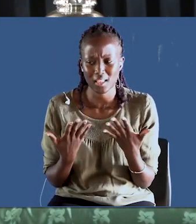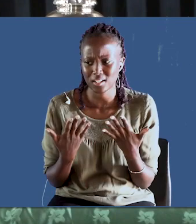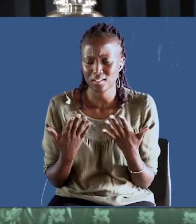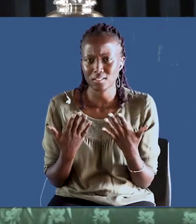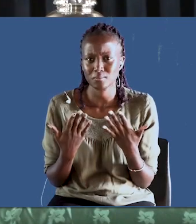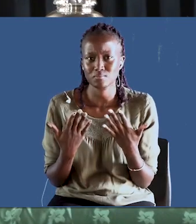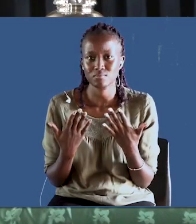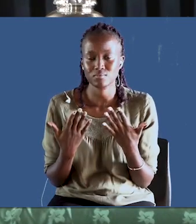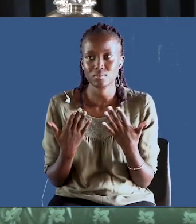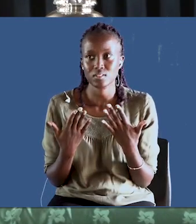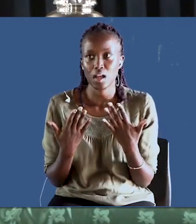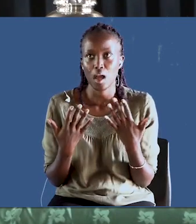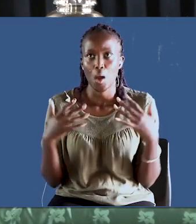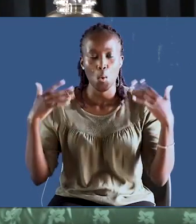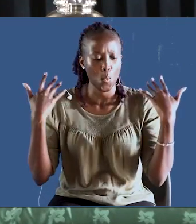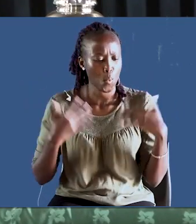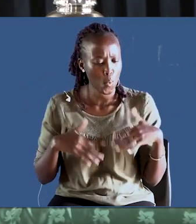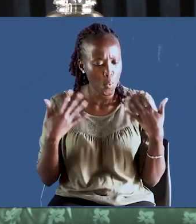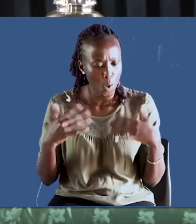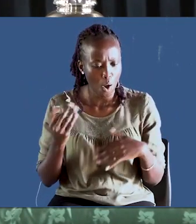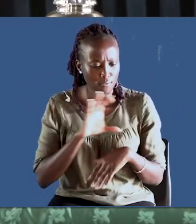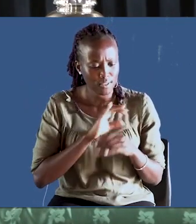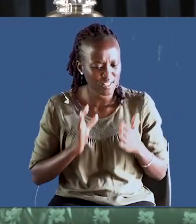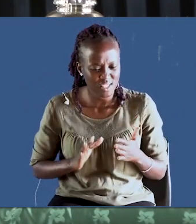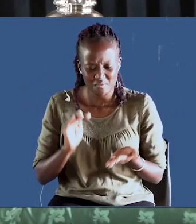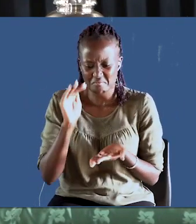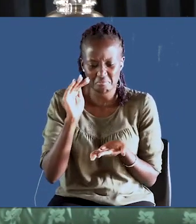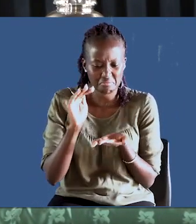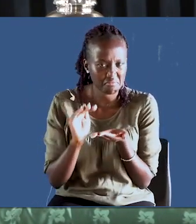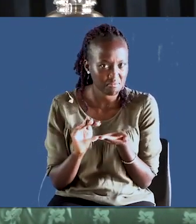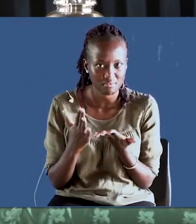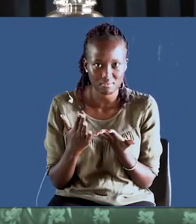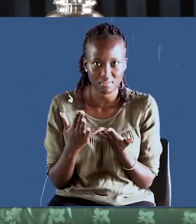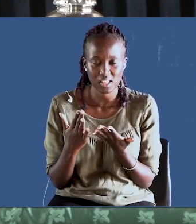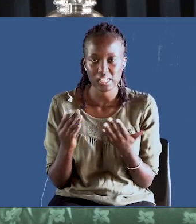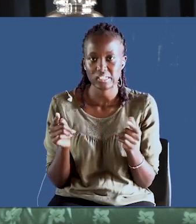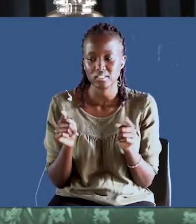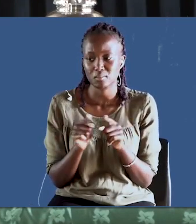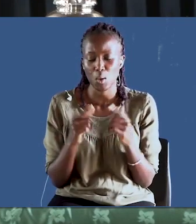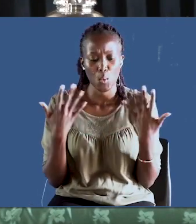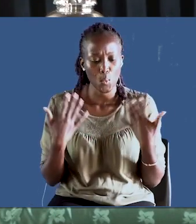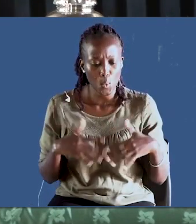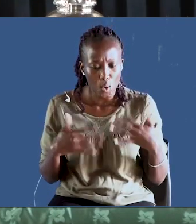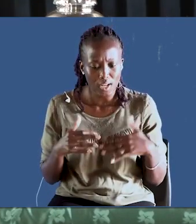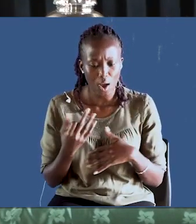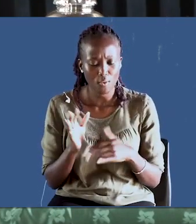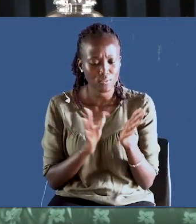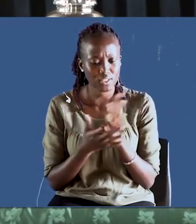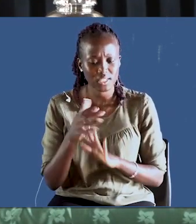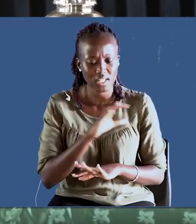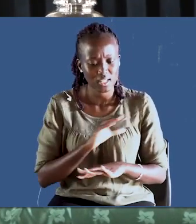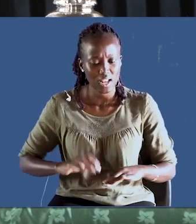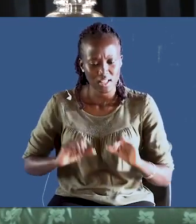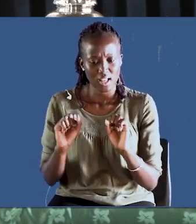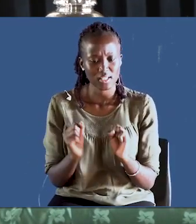wonder of what it means to be a believer. The wonder of what it means that Jesus Christ saved me,